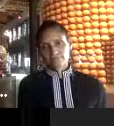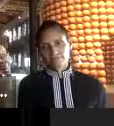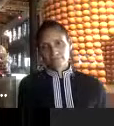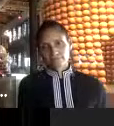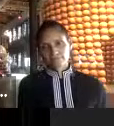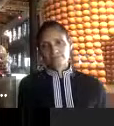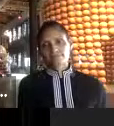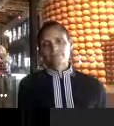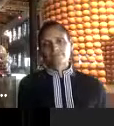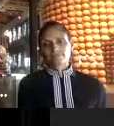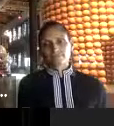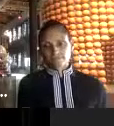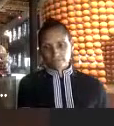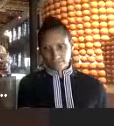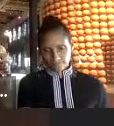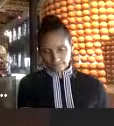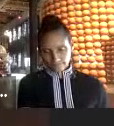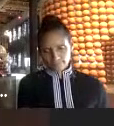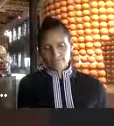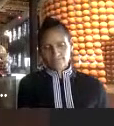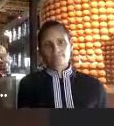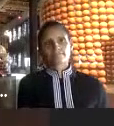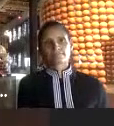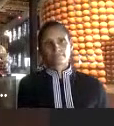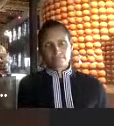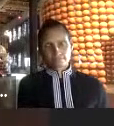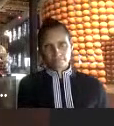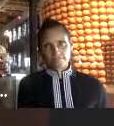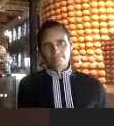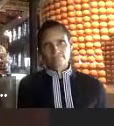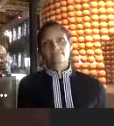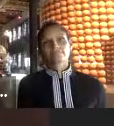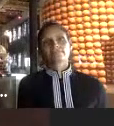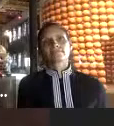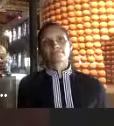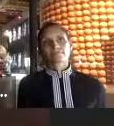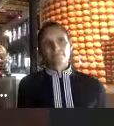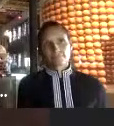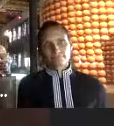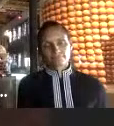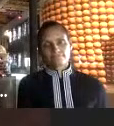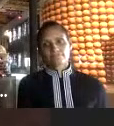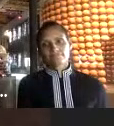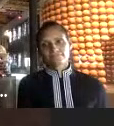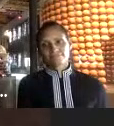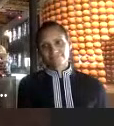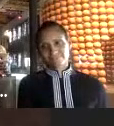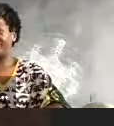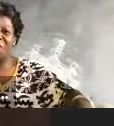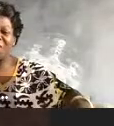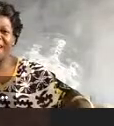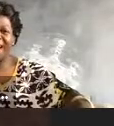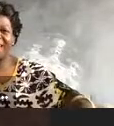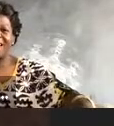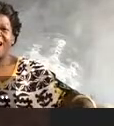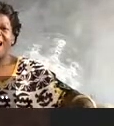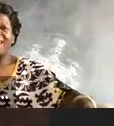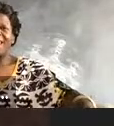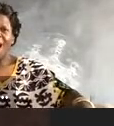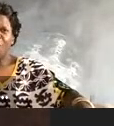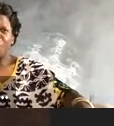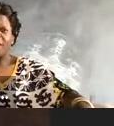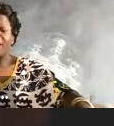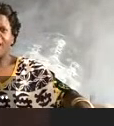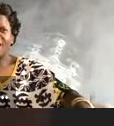understanding around like histories and identities and politics and place. Great. Thank you for that.